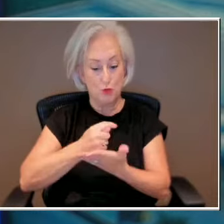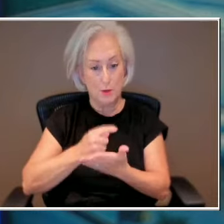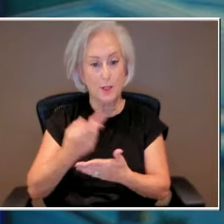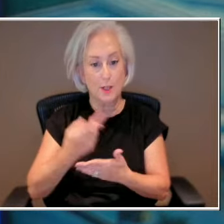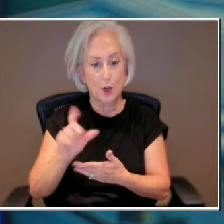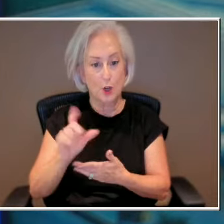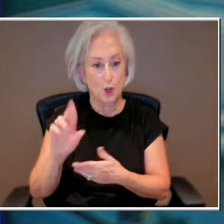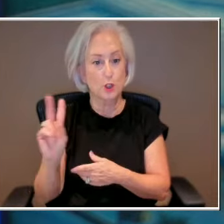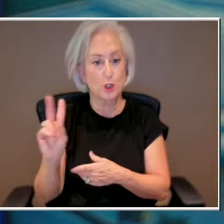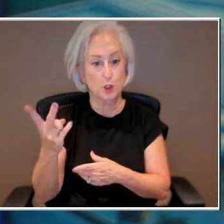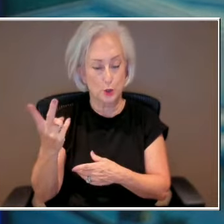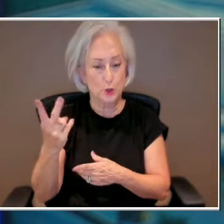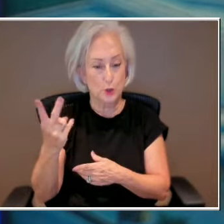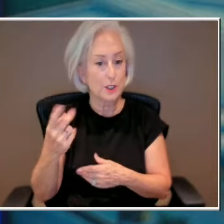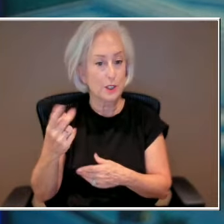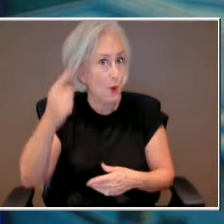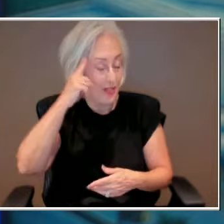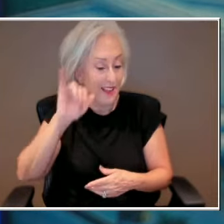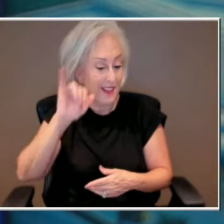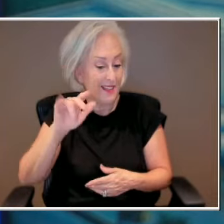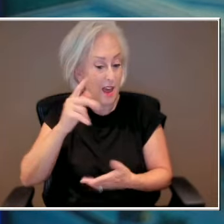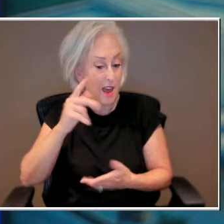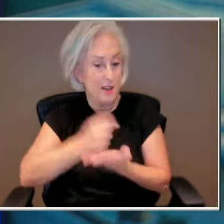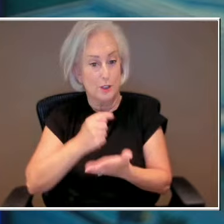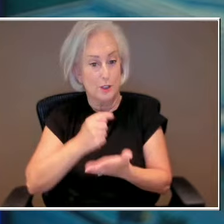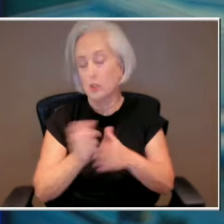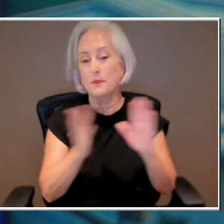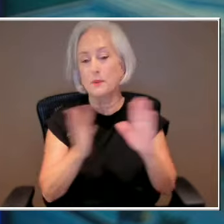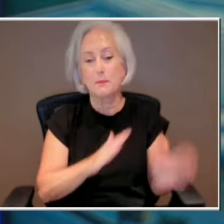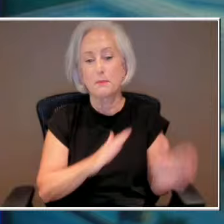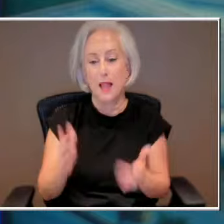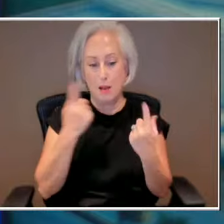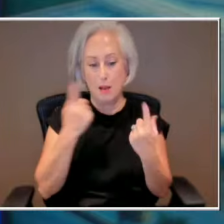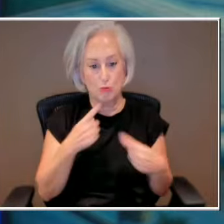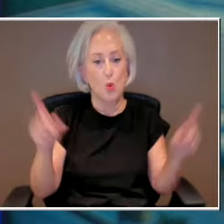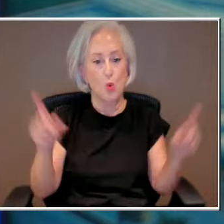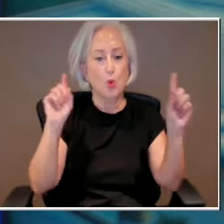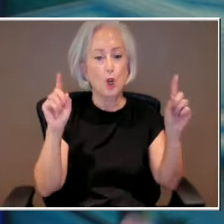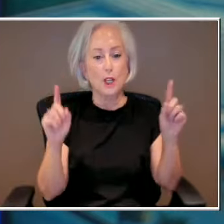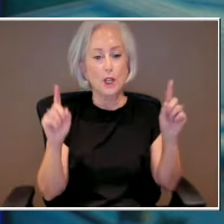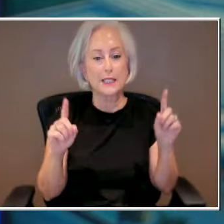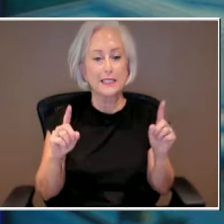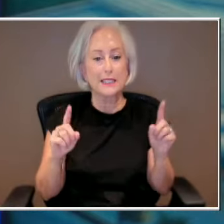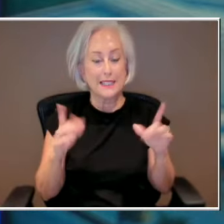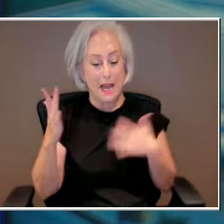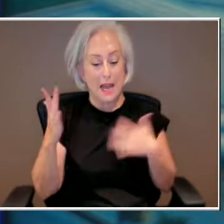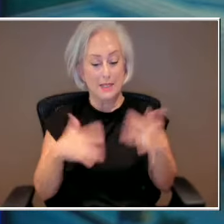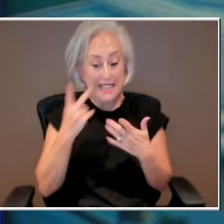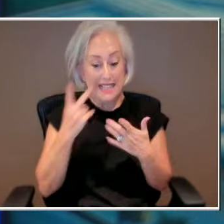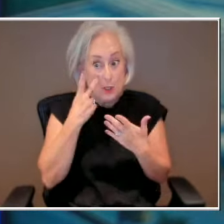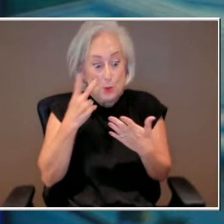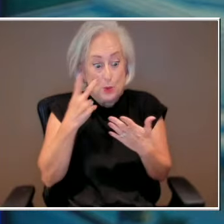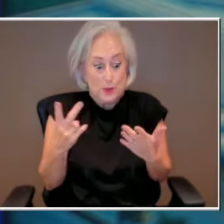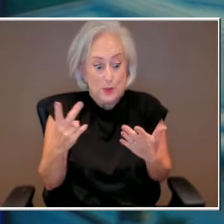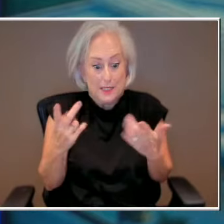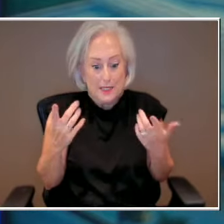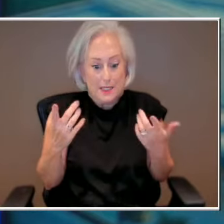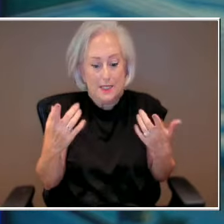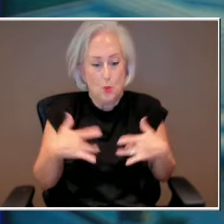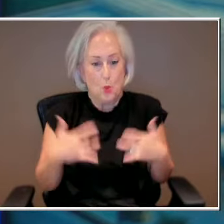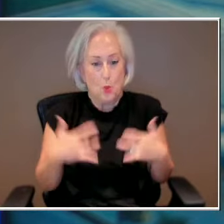the treatment plan is working. And I'm excited to see where we stand here coming up on the